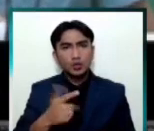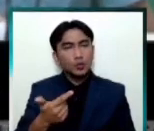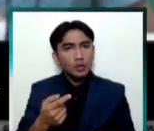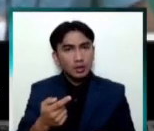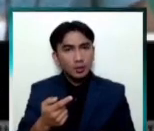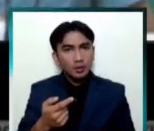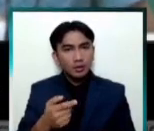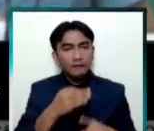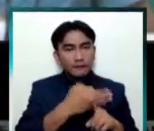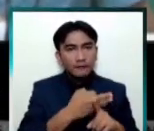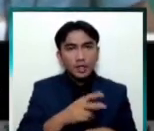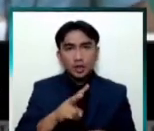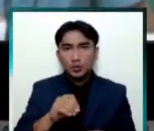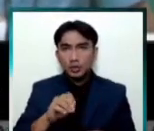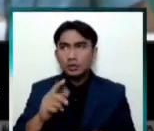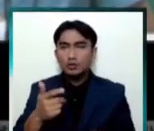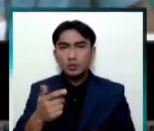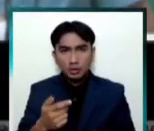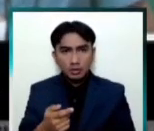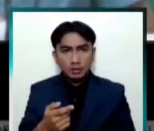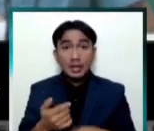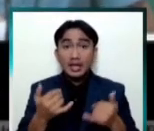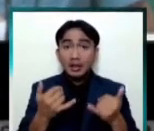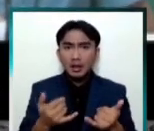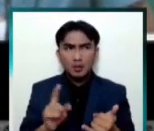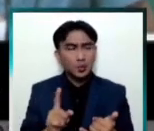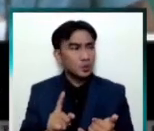February 2021. Ngayon is